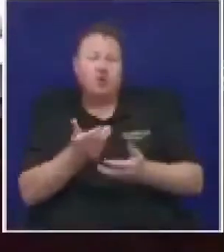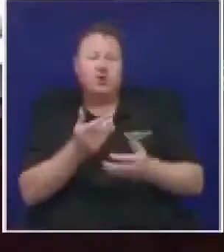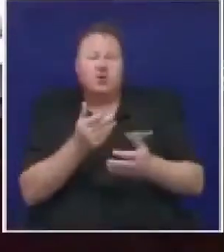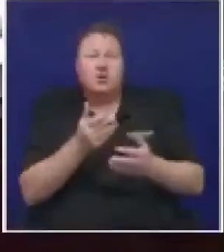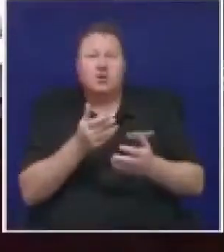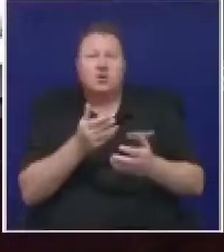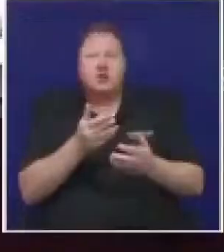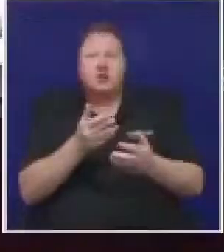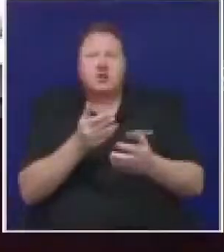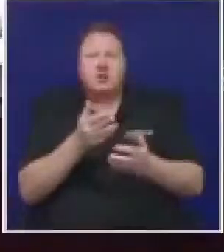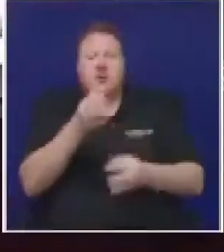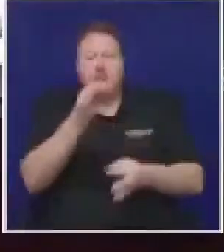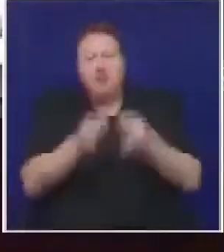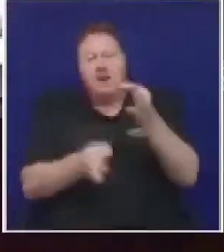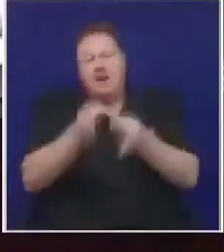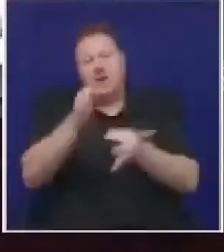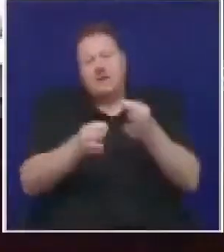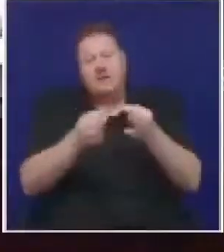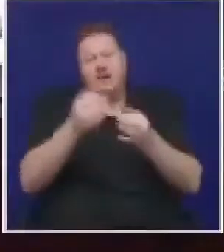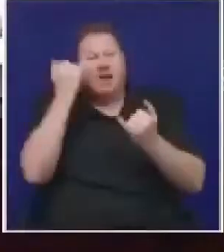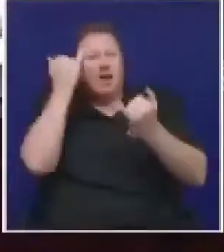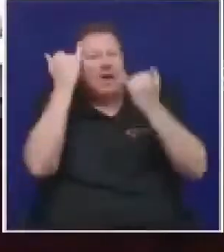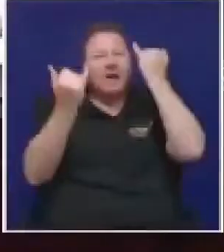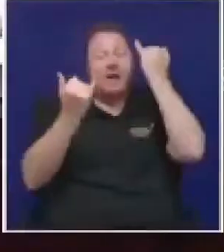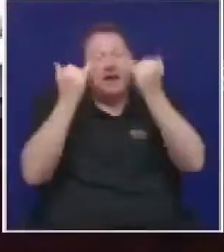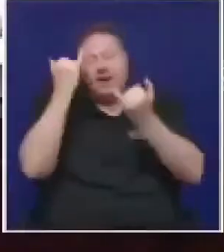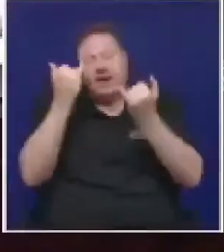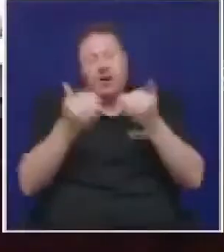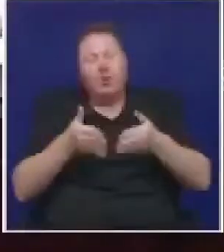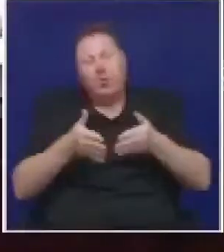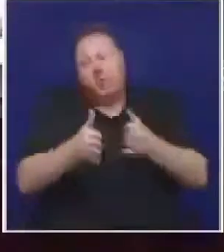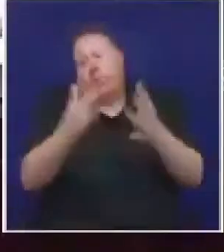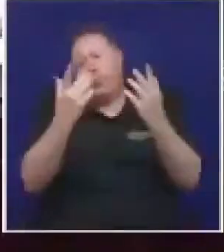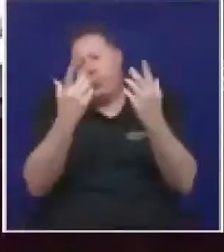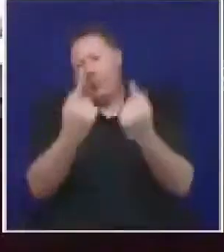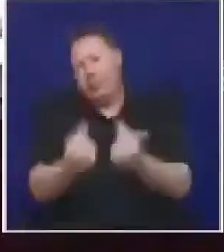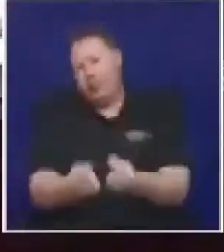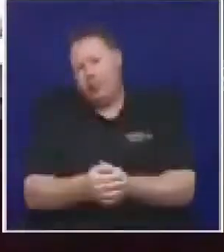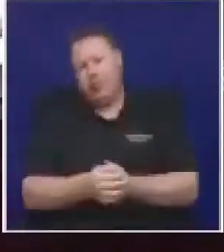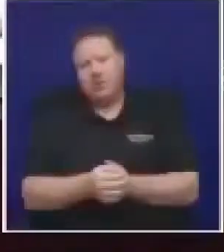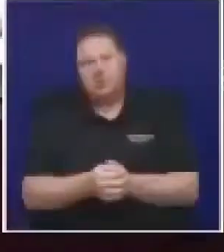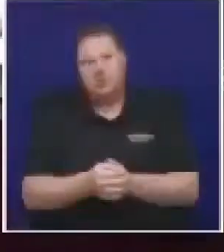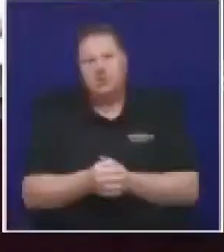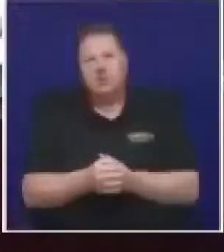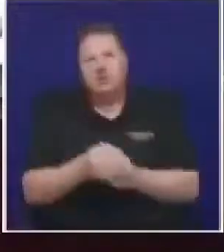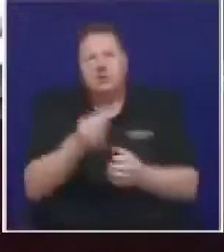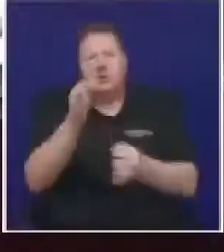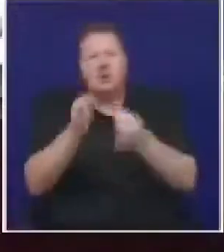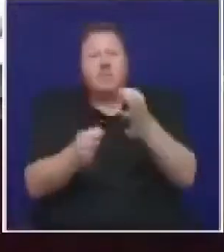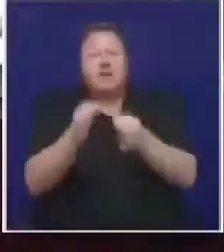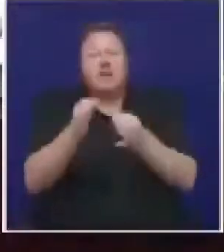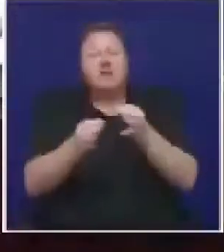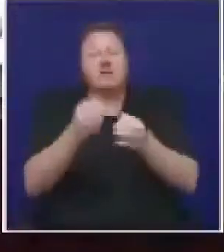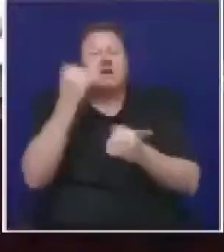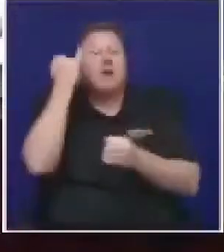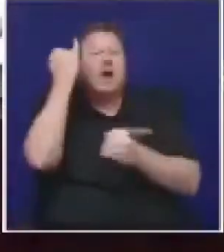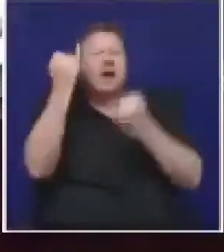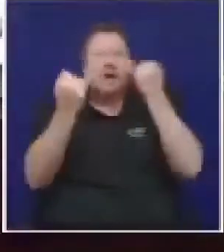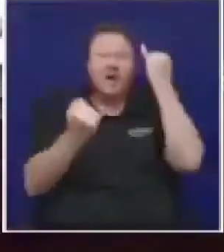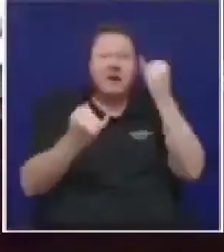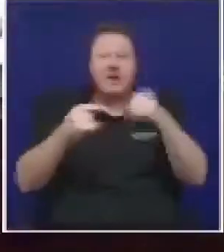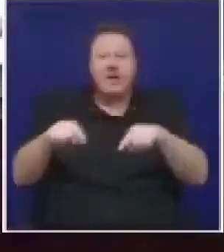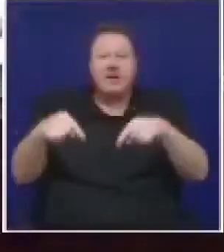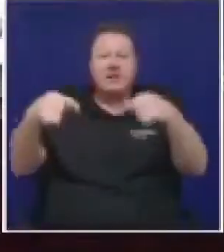political and ideological divides. Such differences in political ideologies